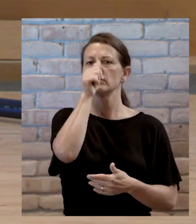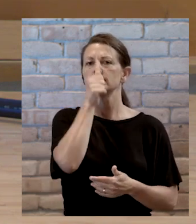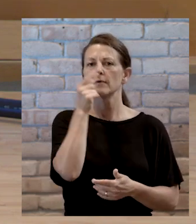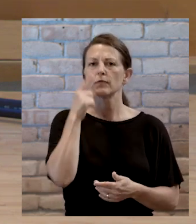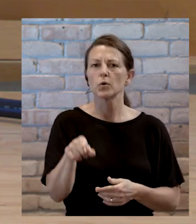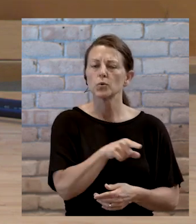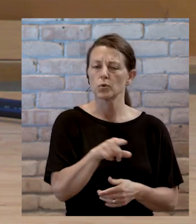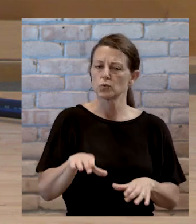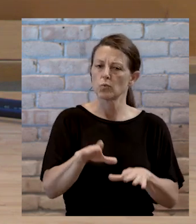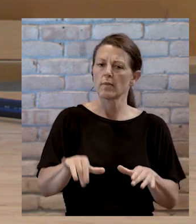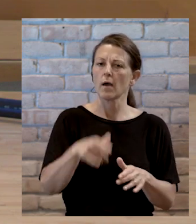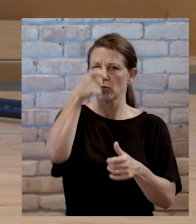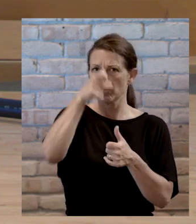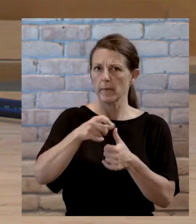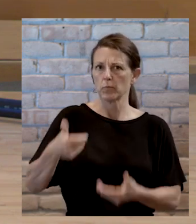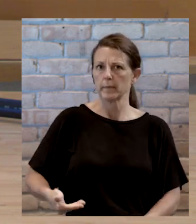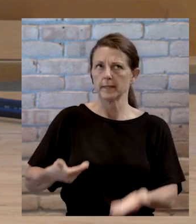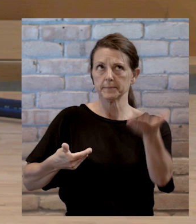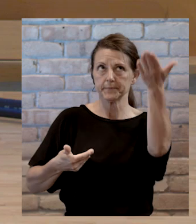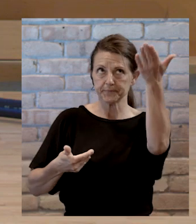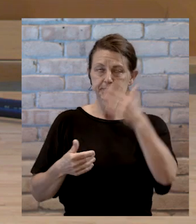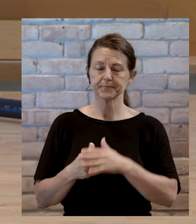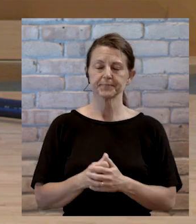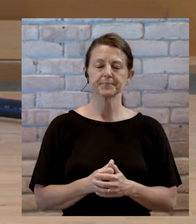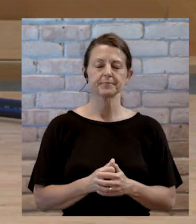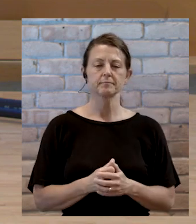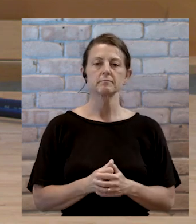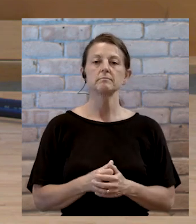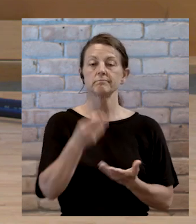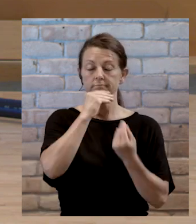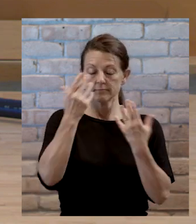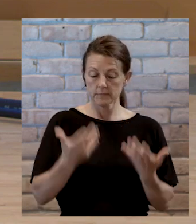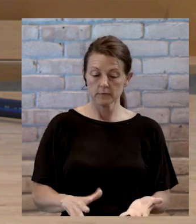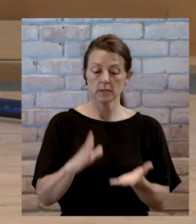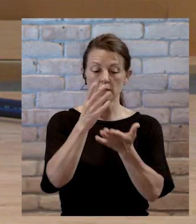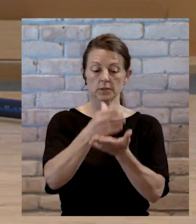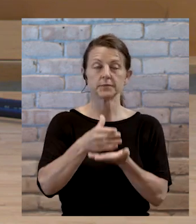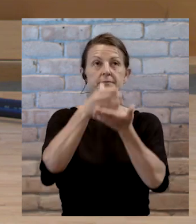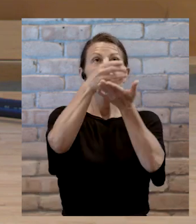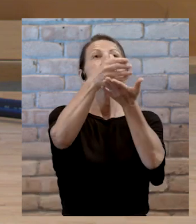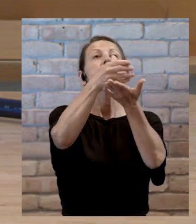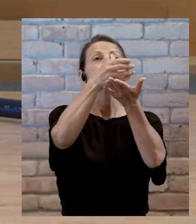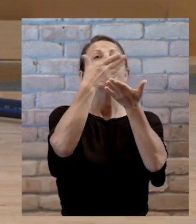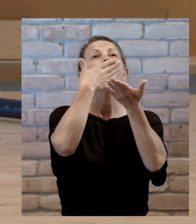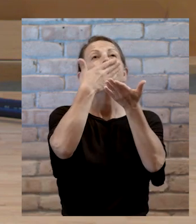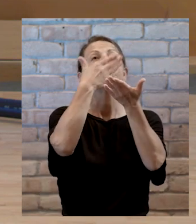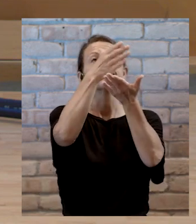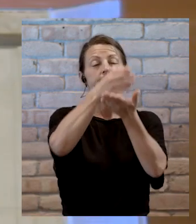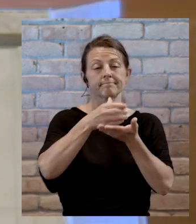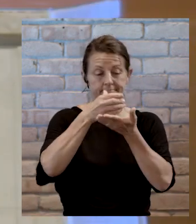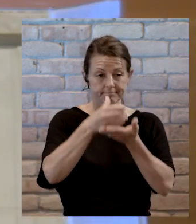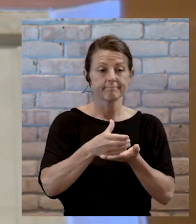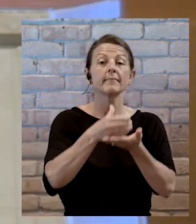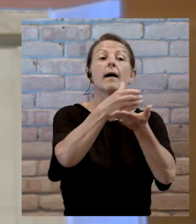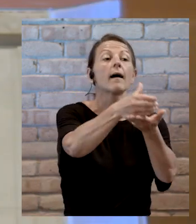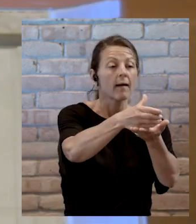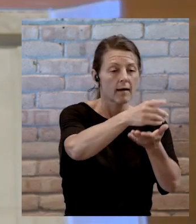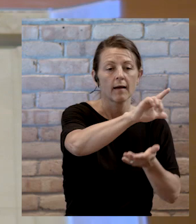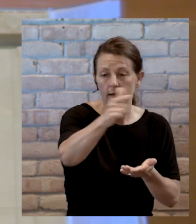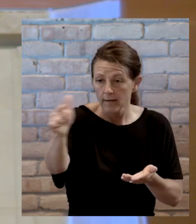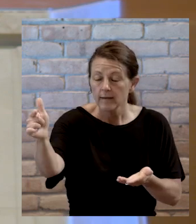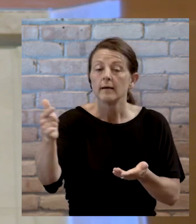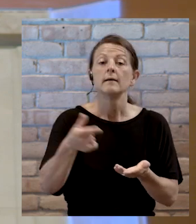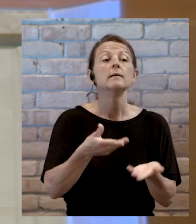This do in remembrance of me." In the same way also, he took the cup after supper, and when he had given thanks, he gave it to